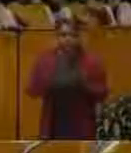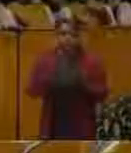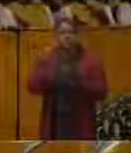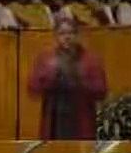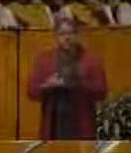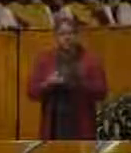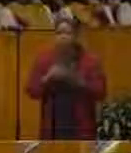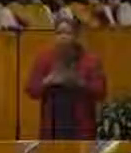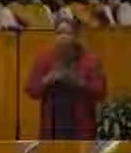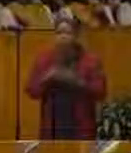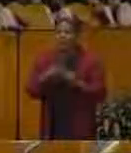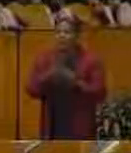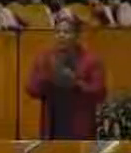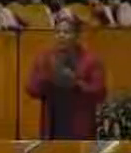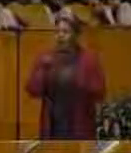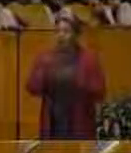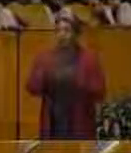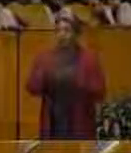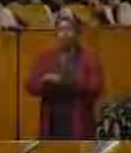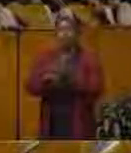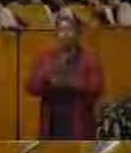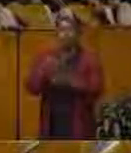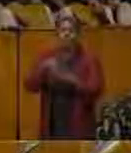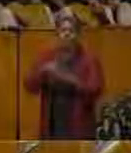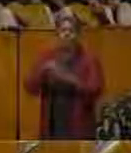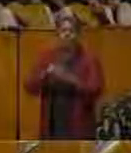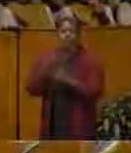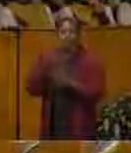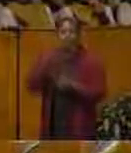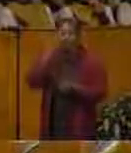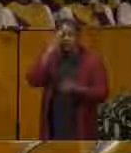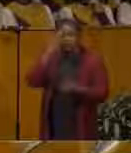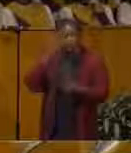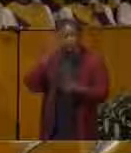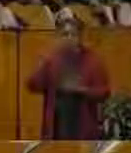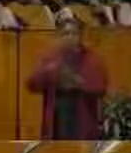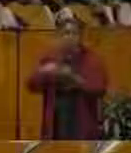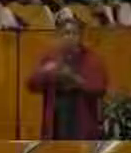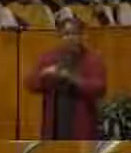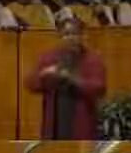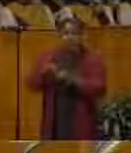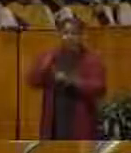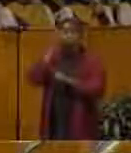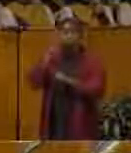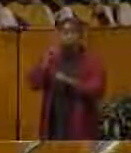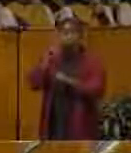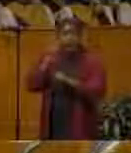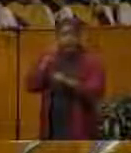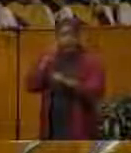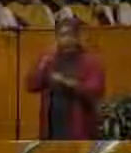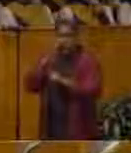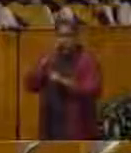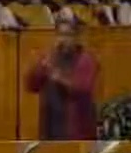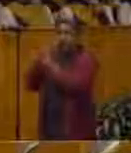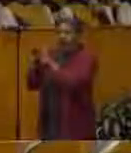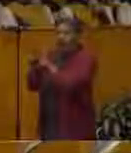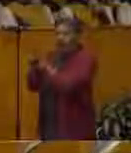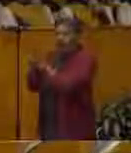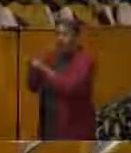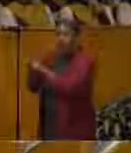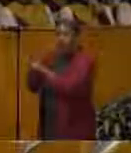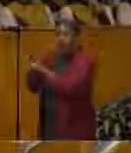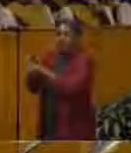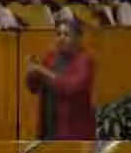How much does it cost to be part of that monthly wine club you're in that they send you the wine every?